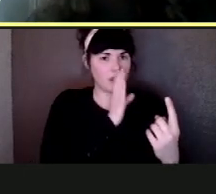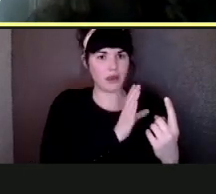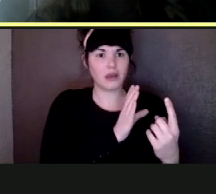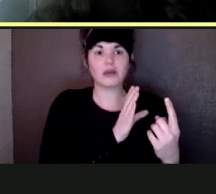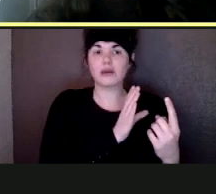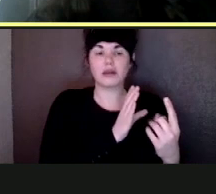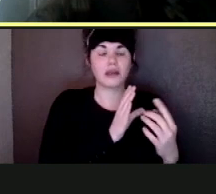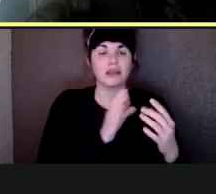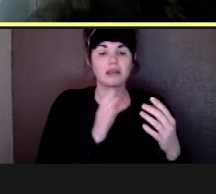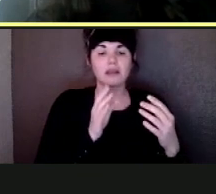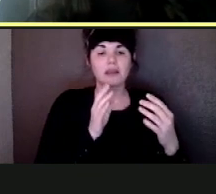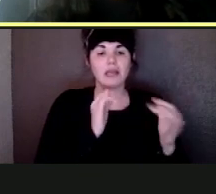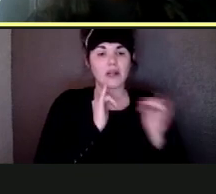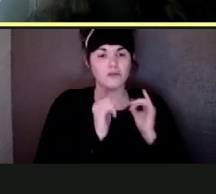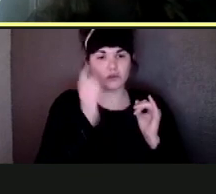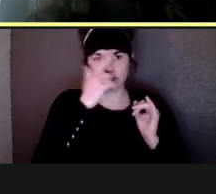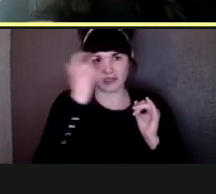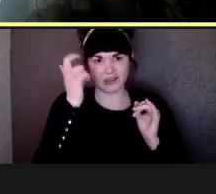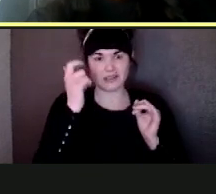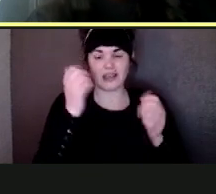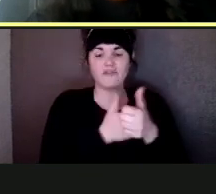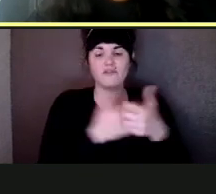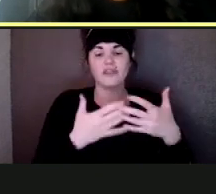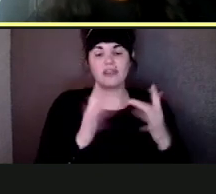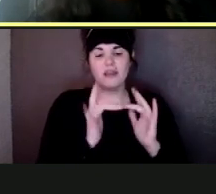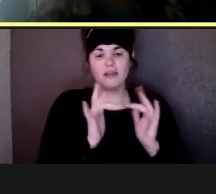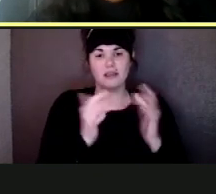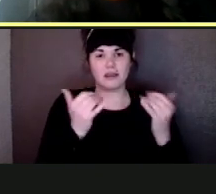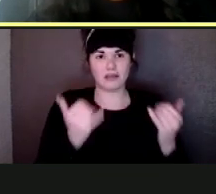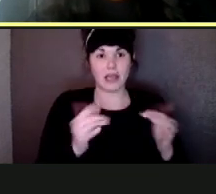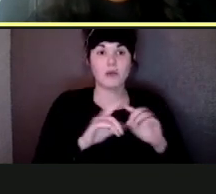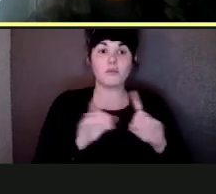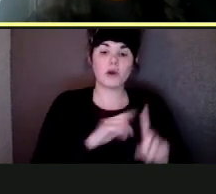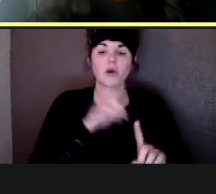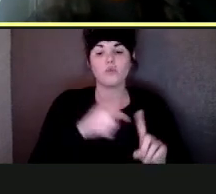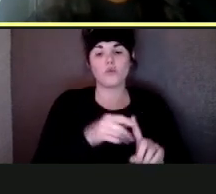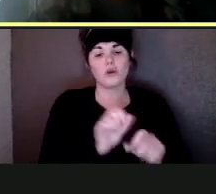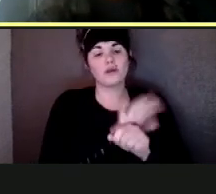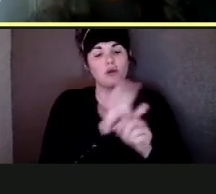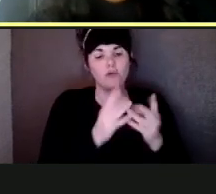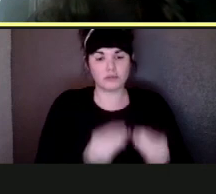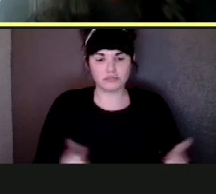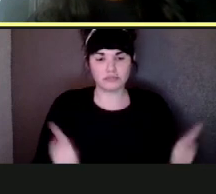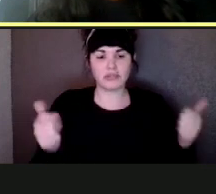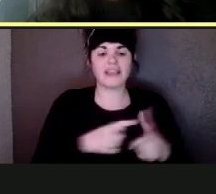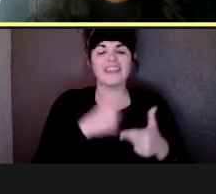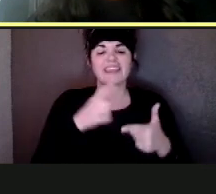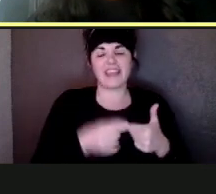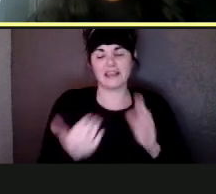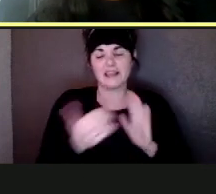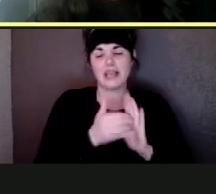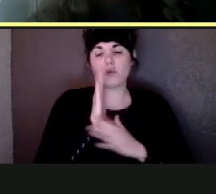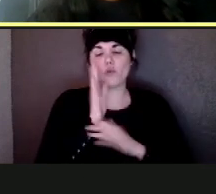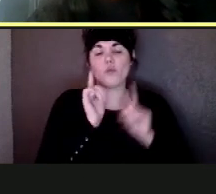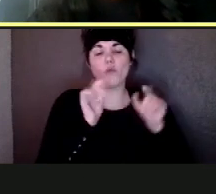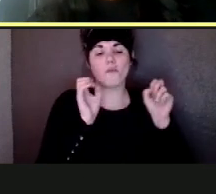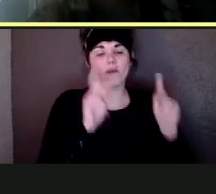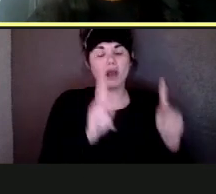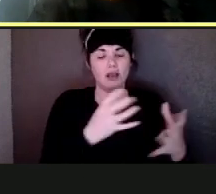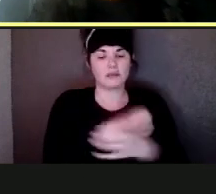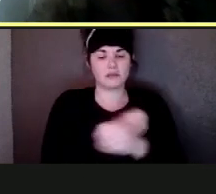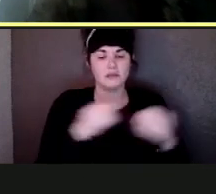but, um, soon, um, once we get adjusted and once the pandemic is over, we'll probably be back in the office and be able to serve people